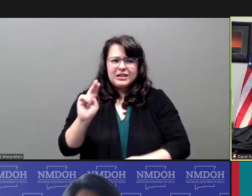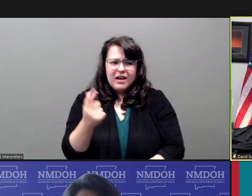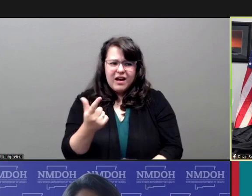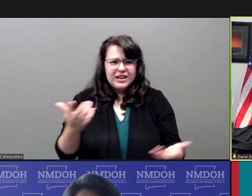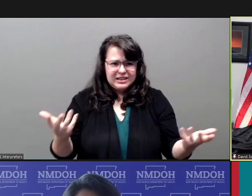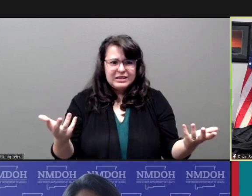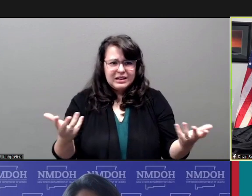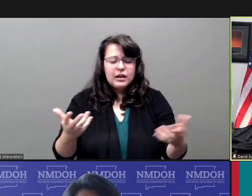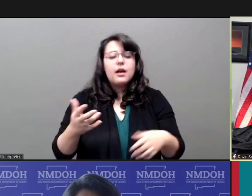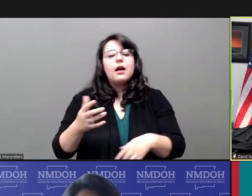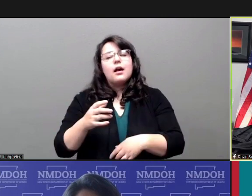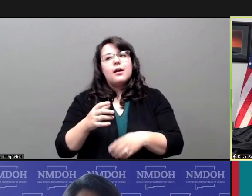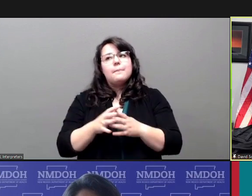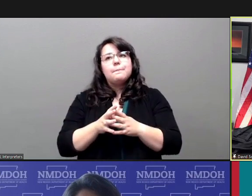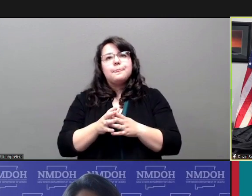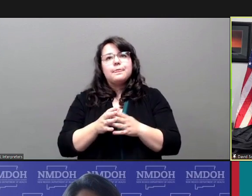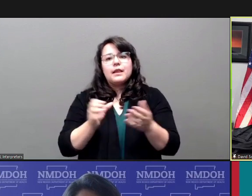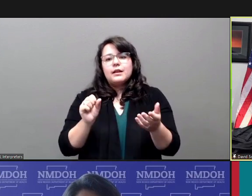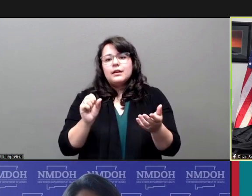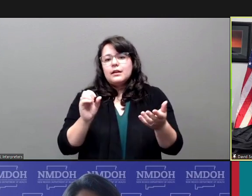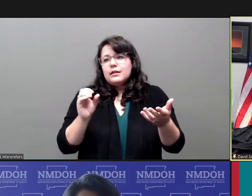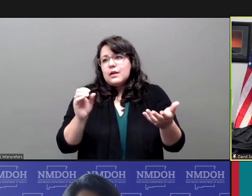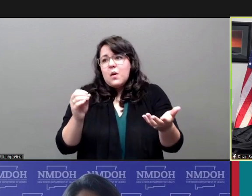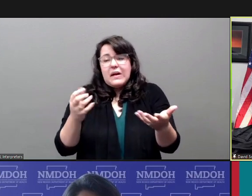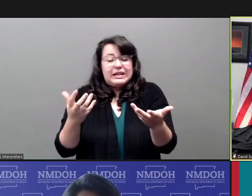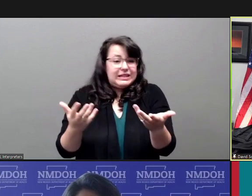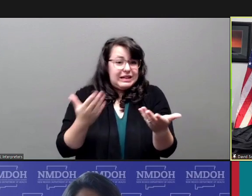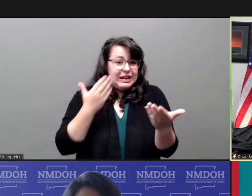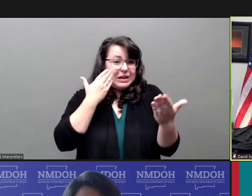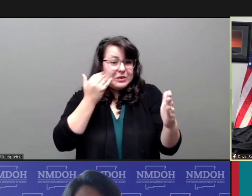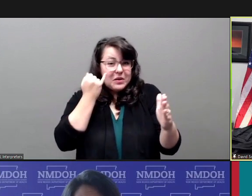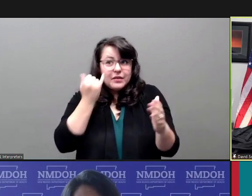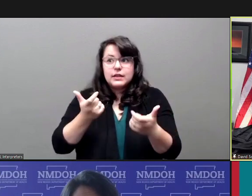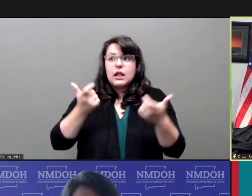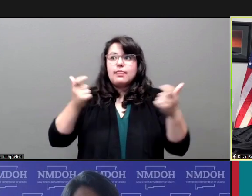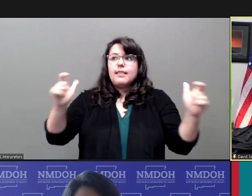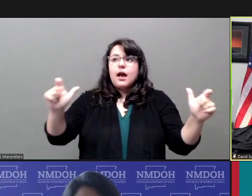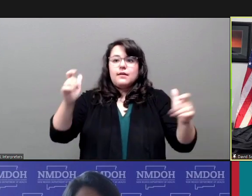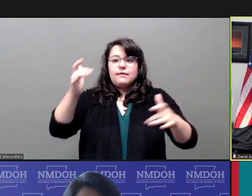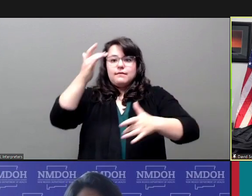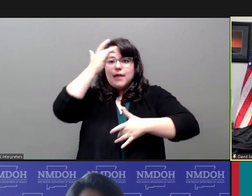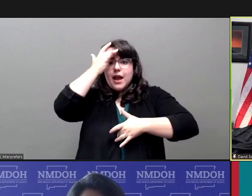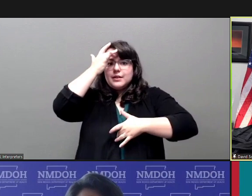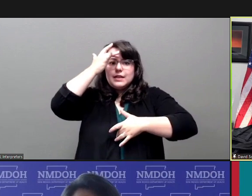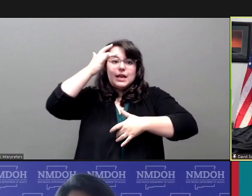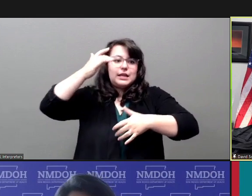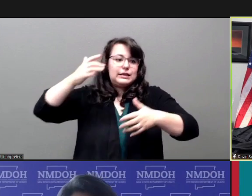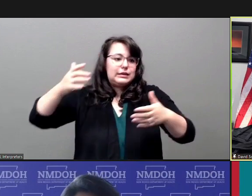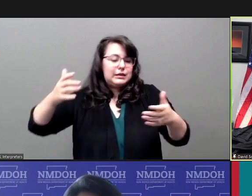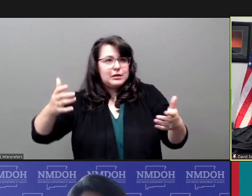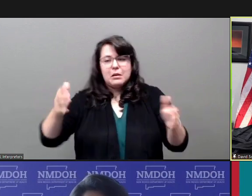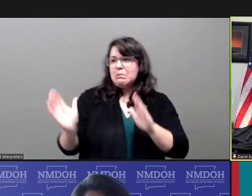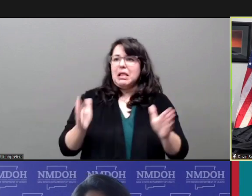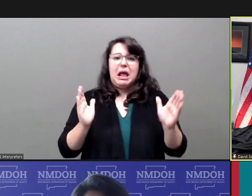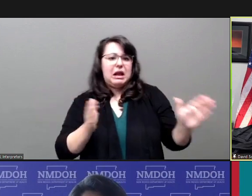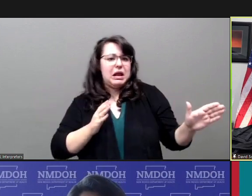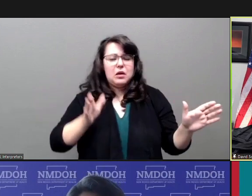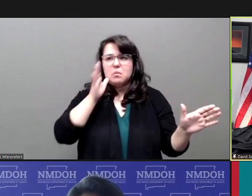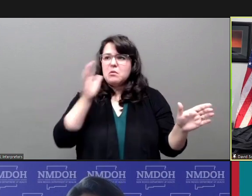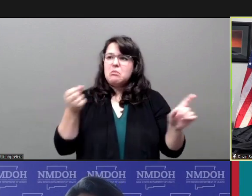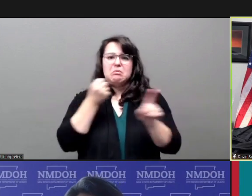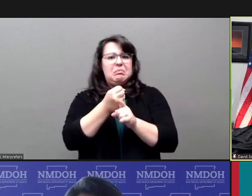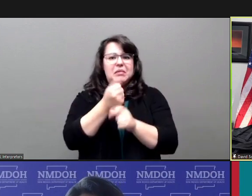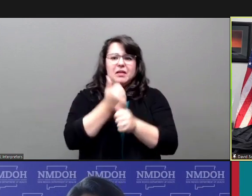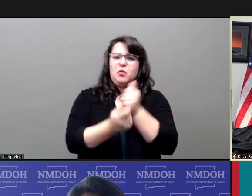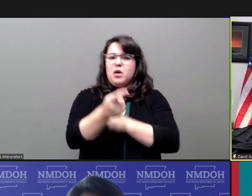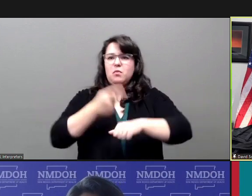it's some grand League of Viruses master plan or just coincidence or some